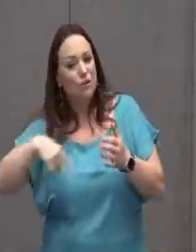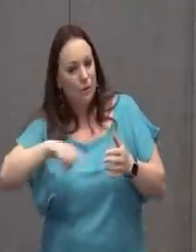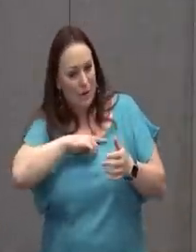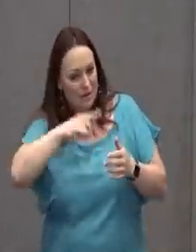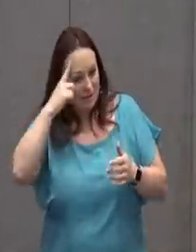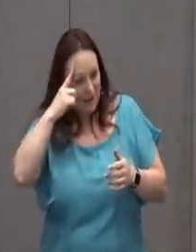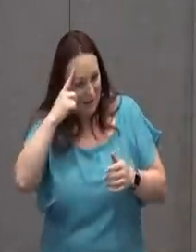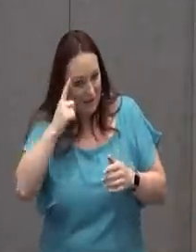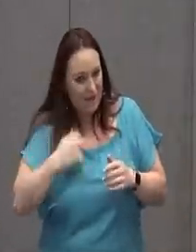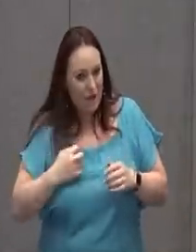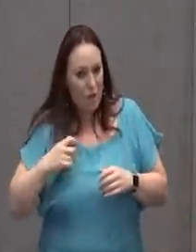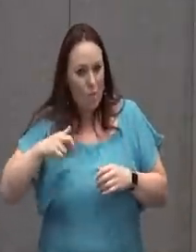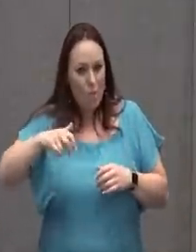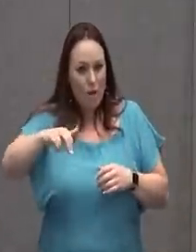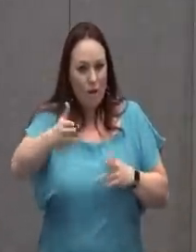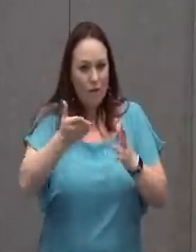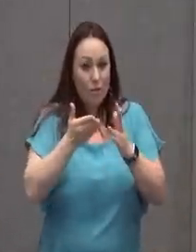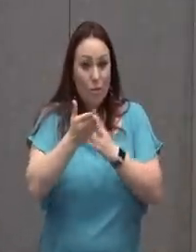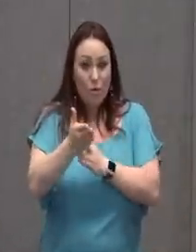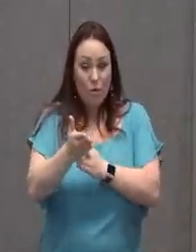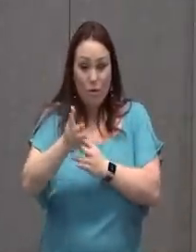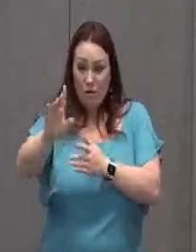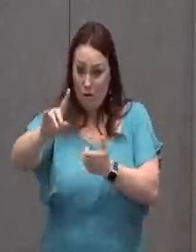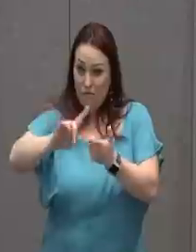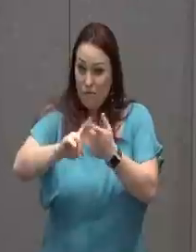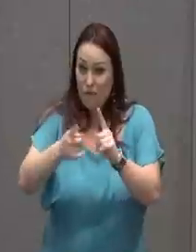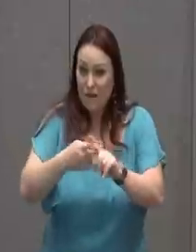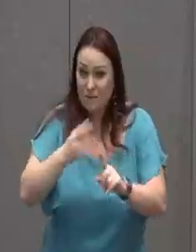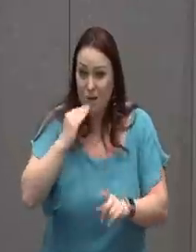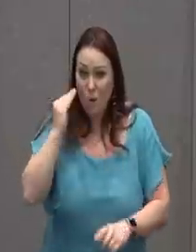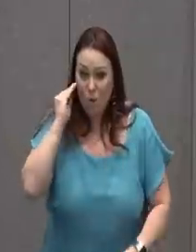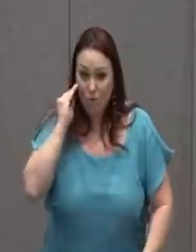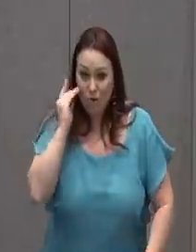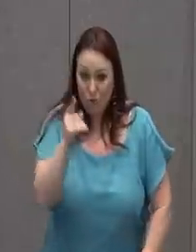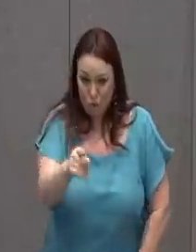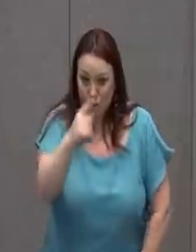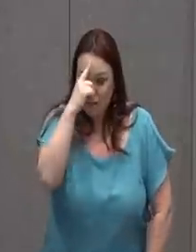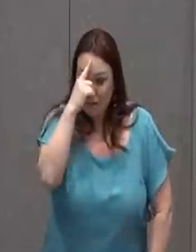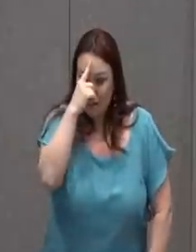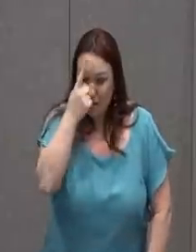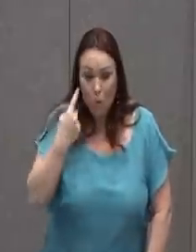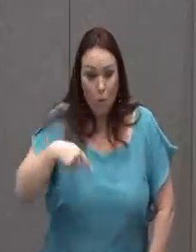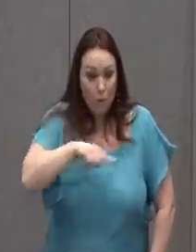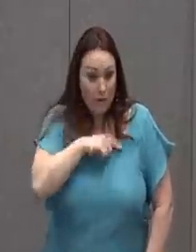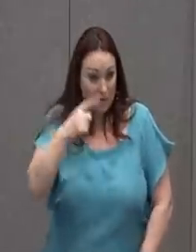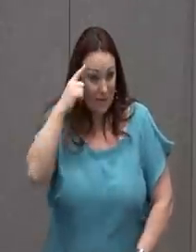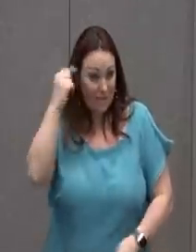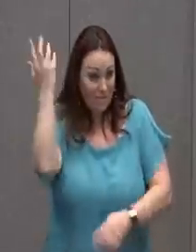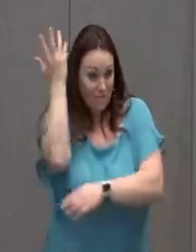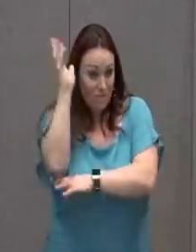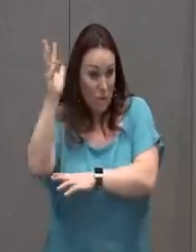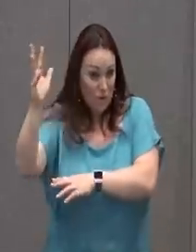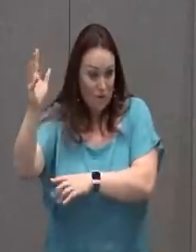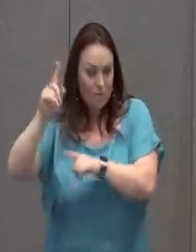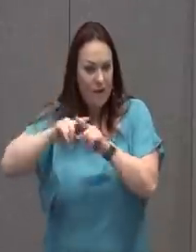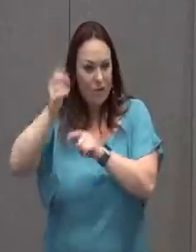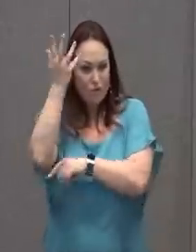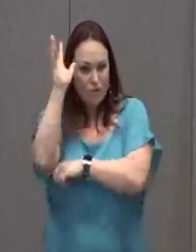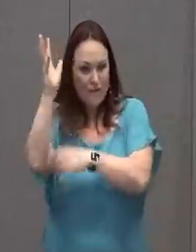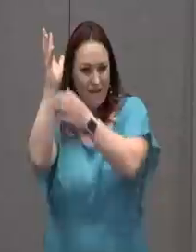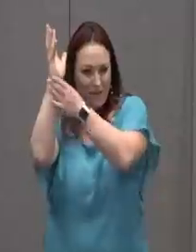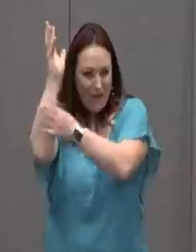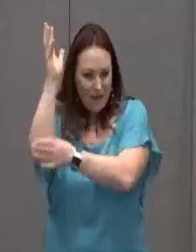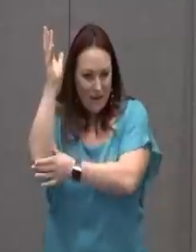actually traveling through? Friends at home, think about it. We think it's a forest and we think it's trees, but trees have trunks. From